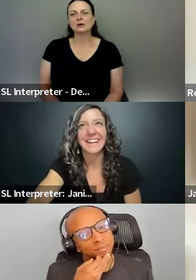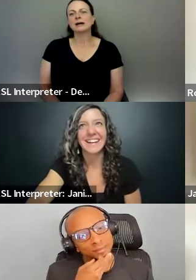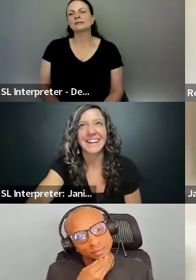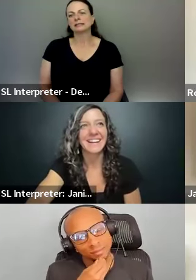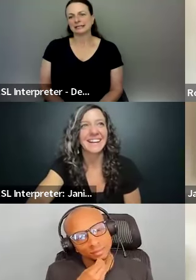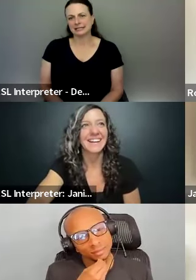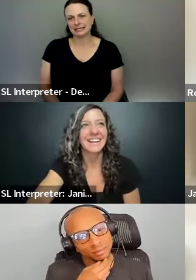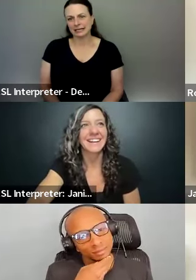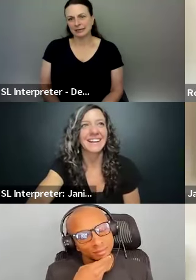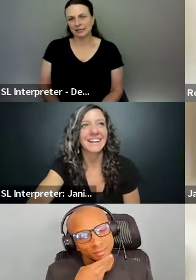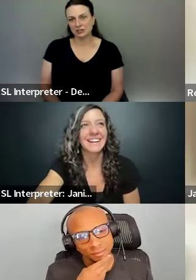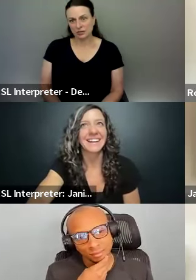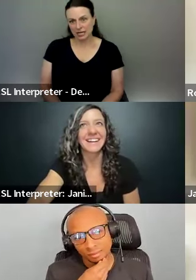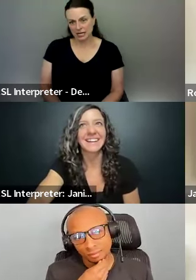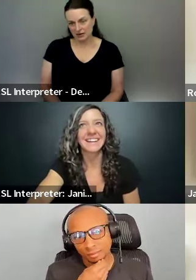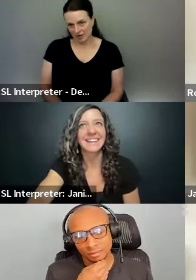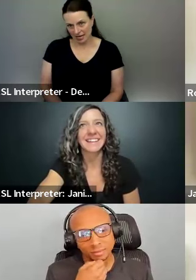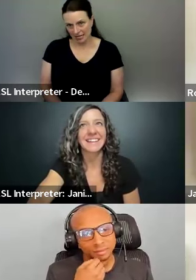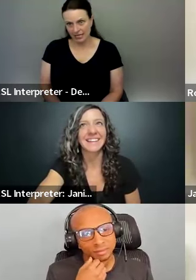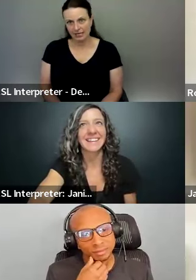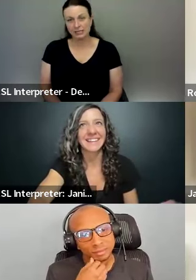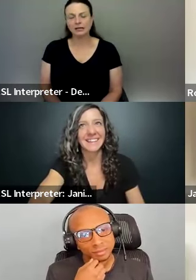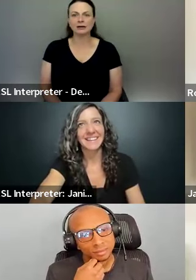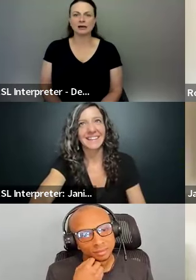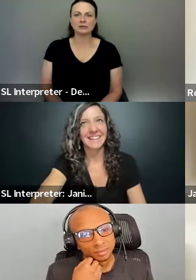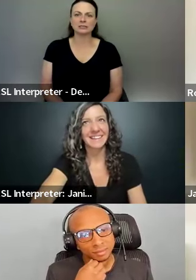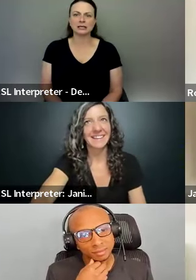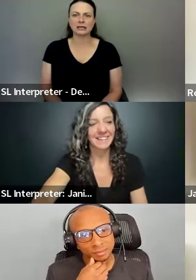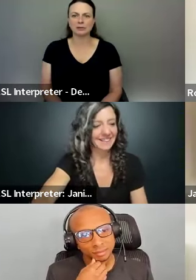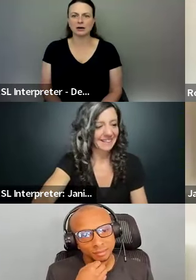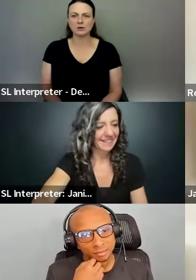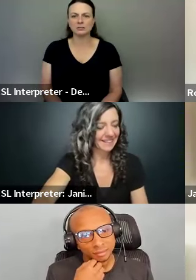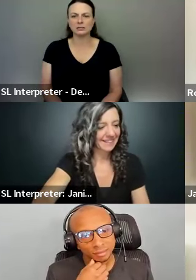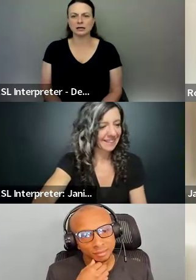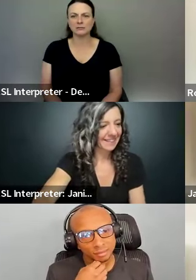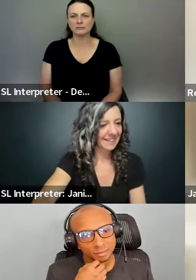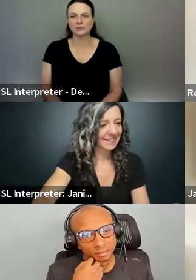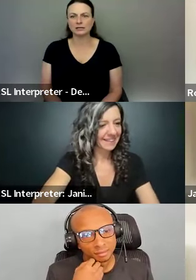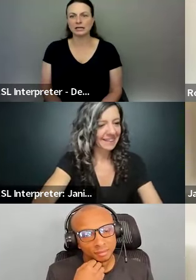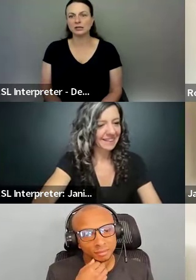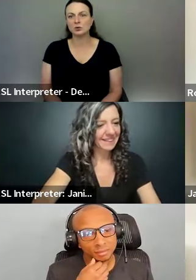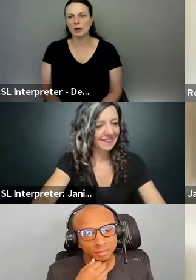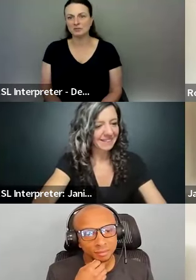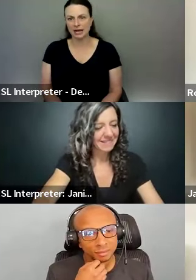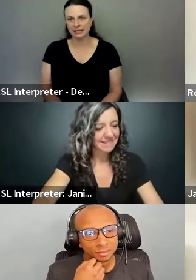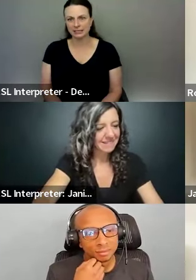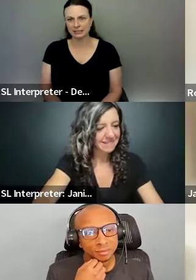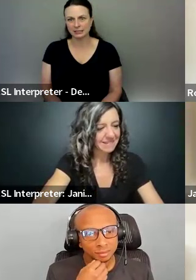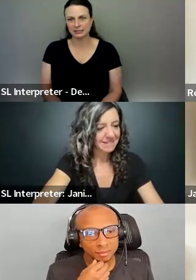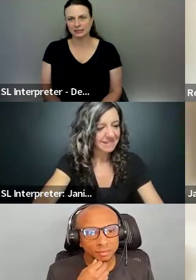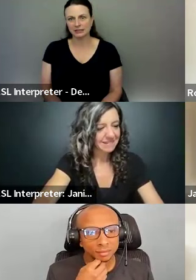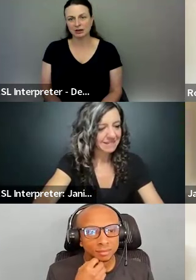Yeah, so Milad says, yesterday evening, I was thinking about needing a new